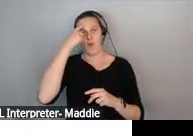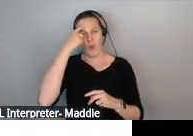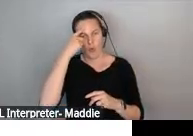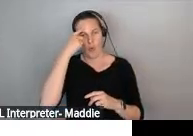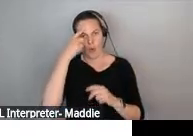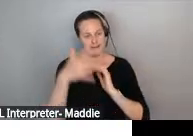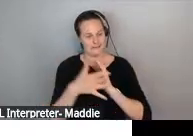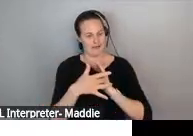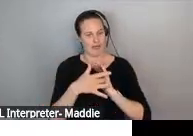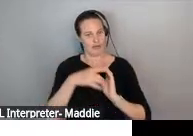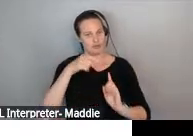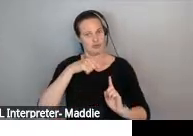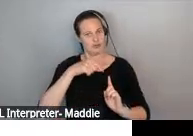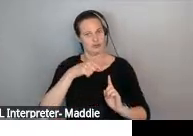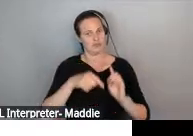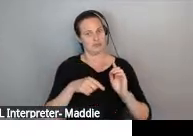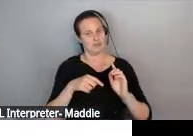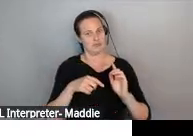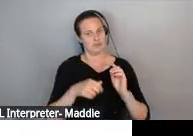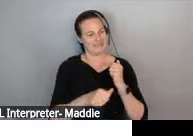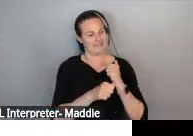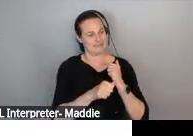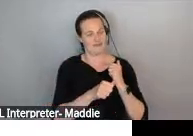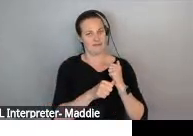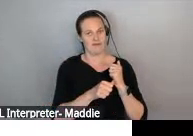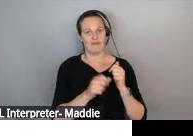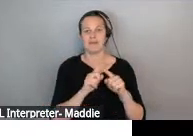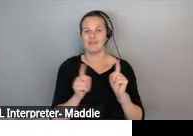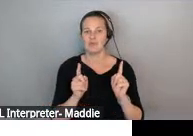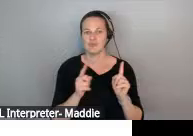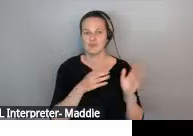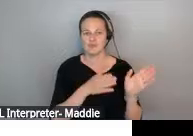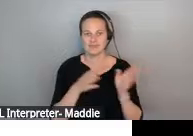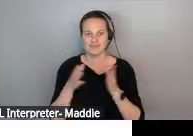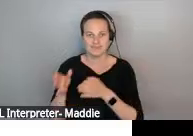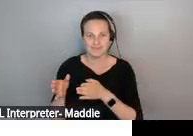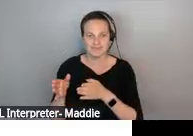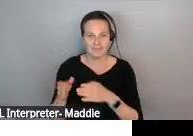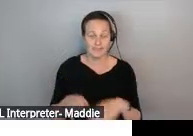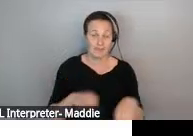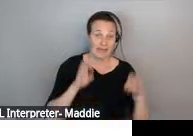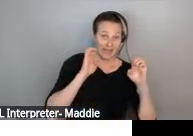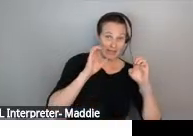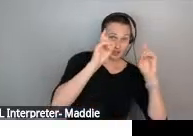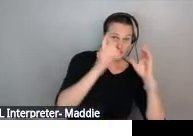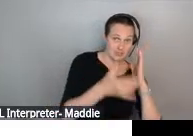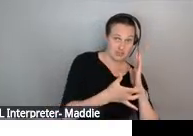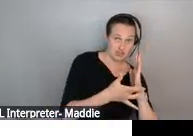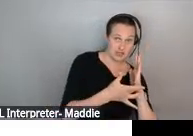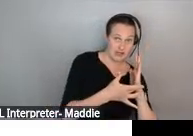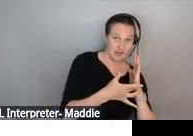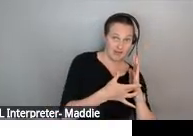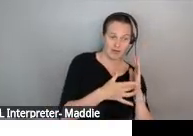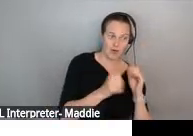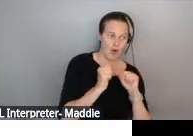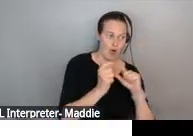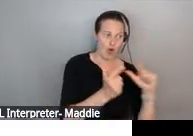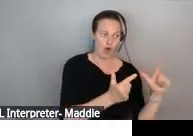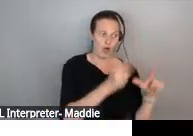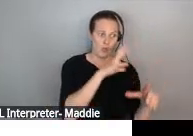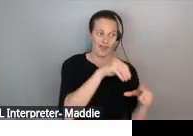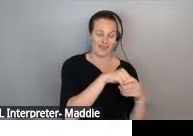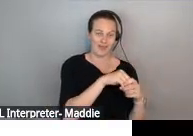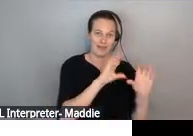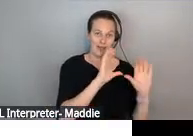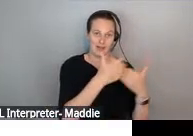well. They're two separate processes. Where ed tech is for everyone within the classroom,